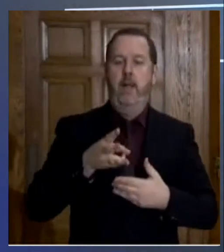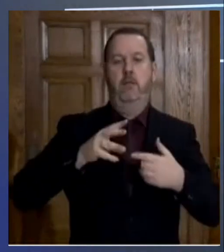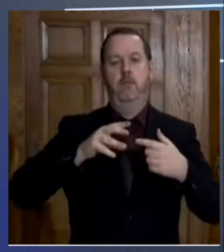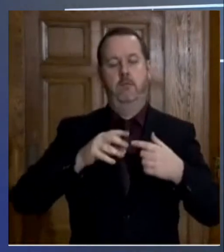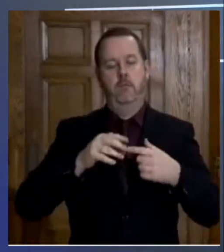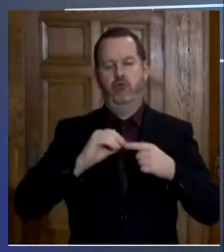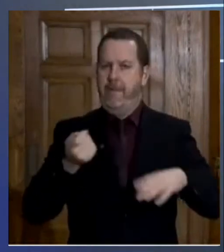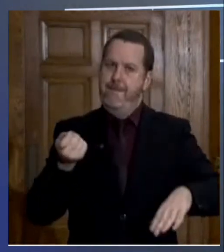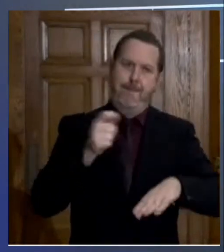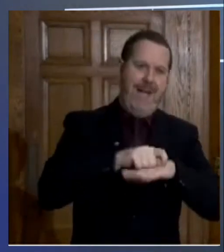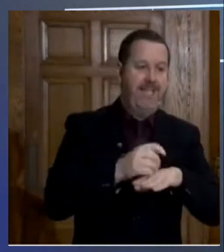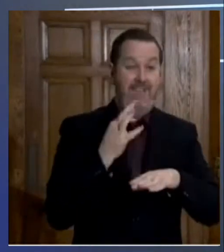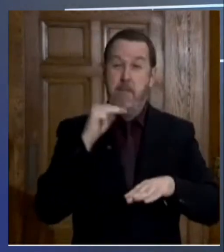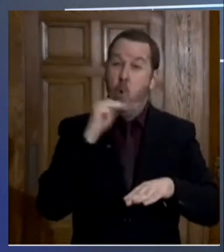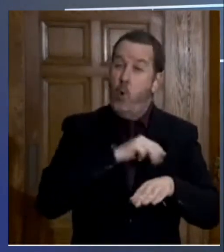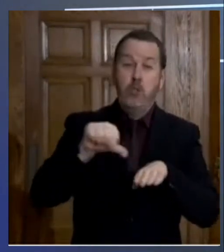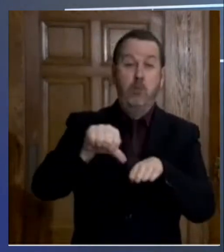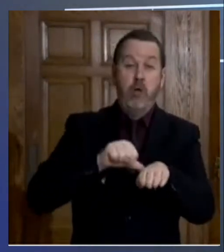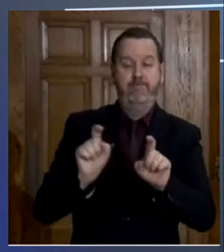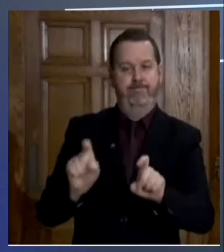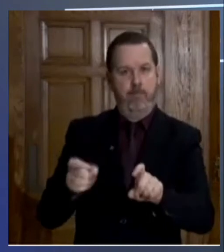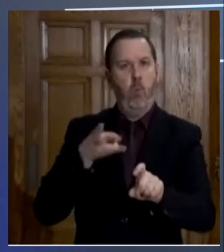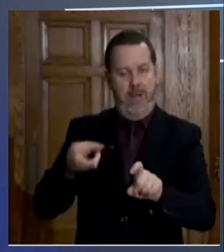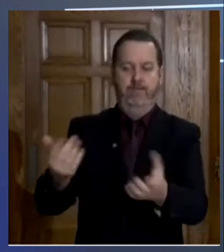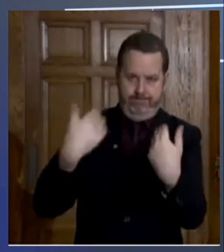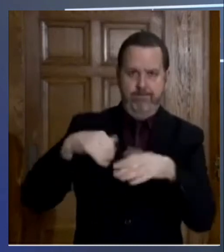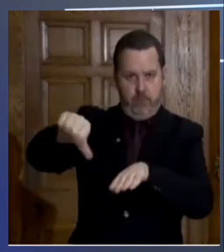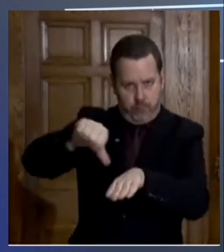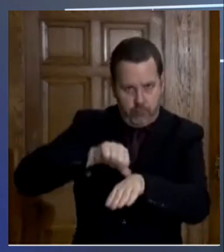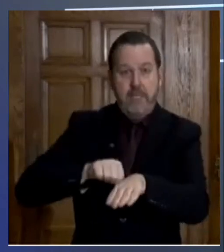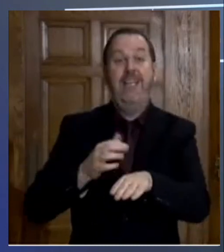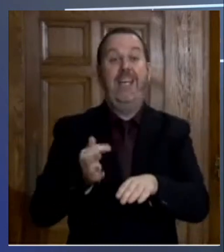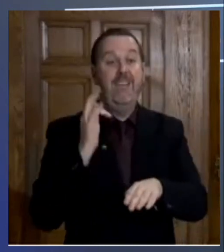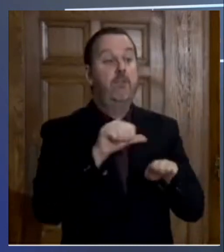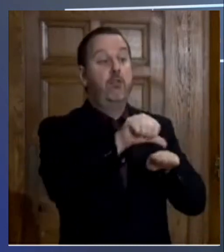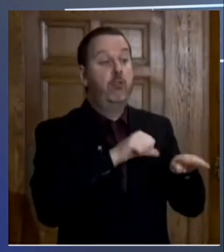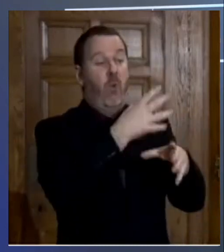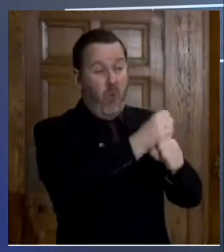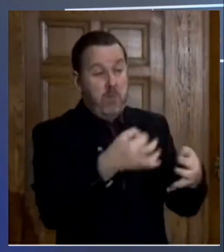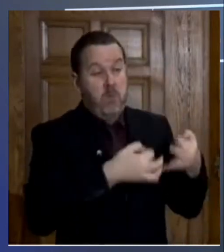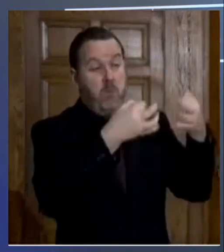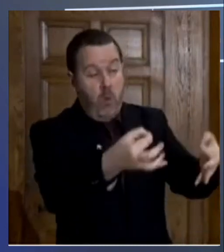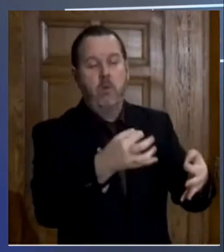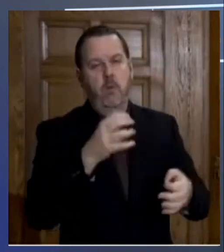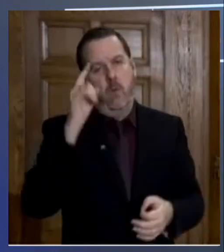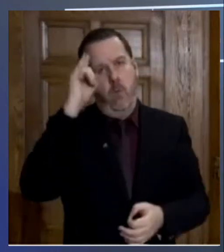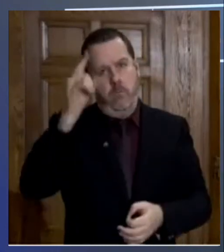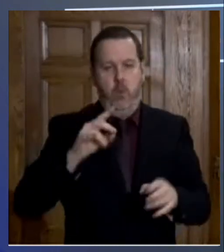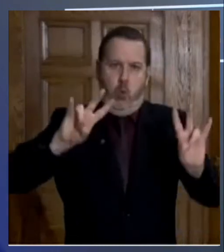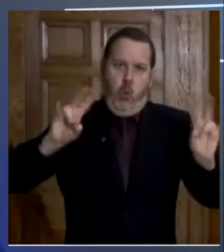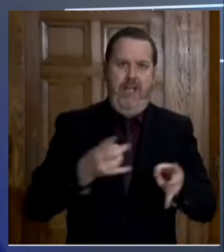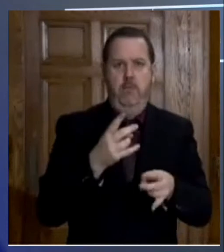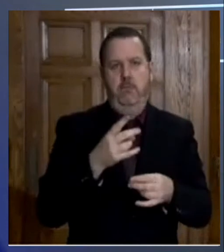the most urgent of our surgeries, where this is achievable, and that postponed operations will be rescheduled as quickly as